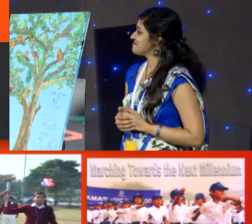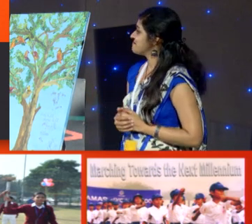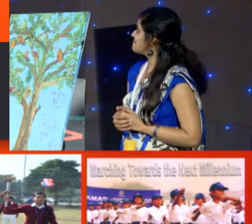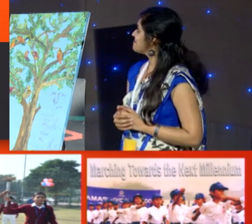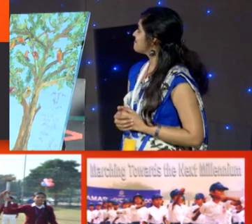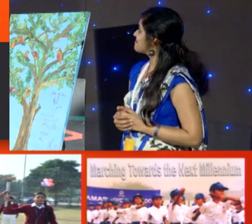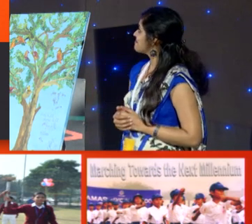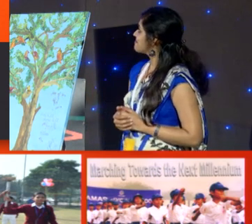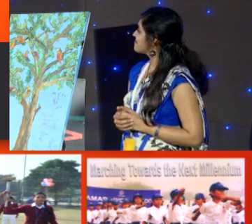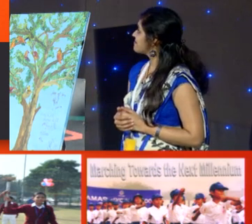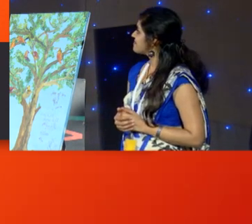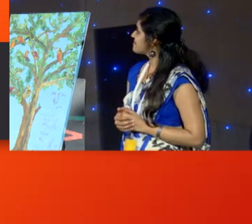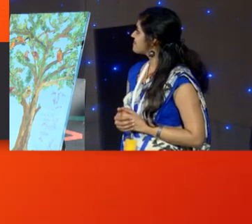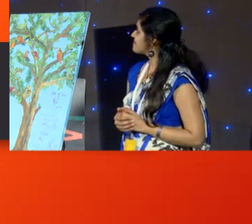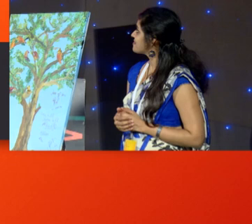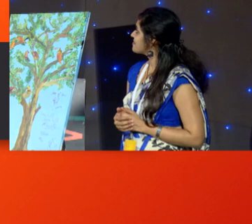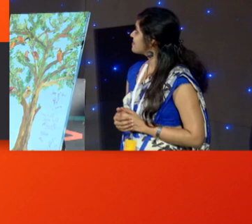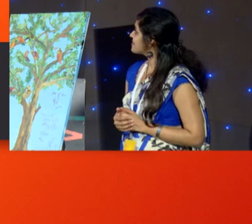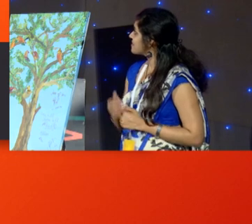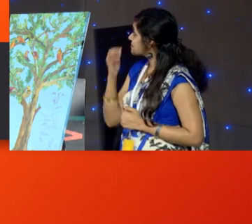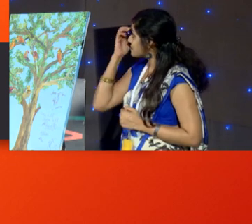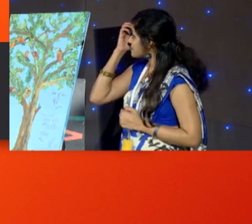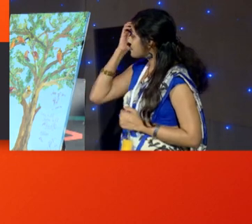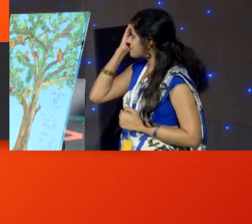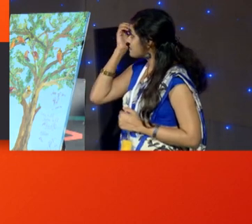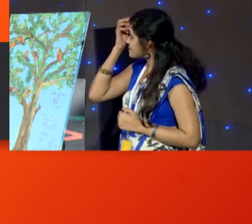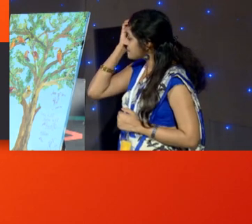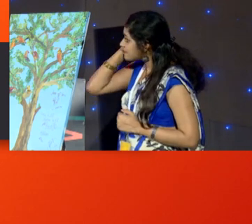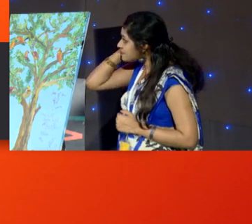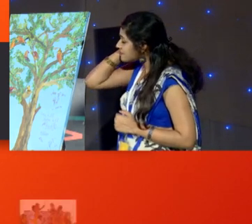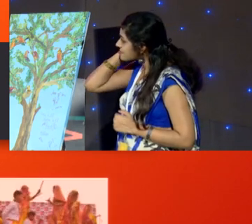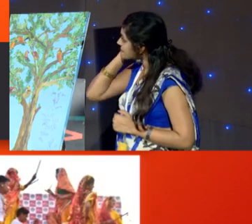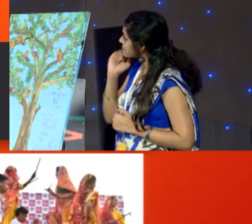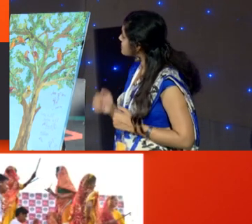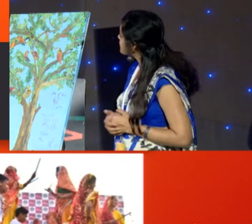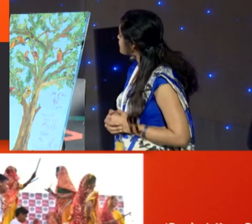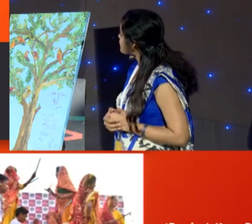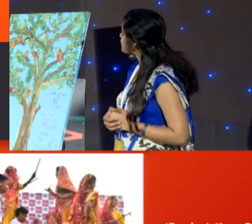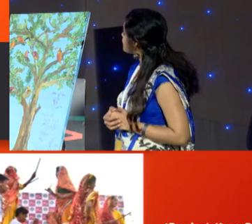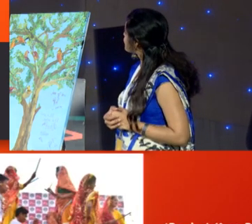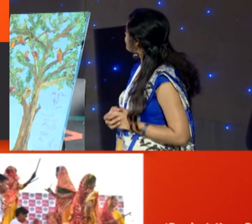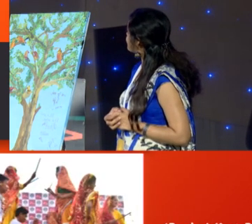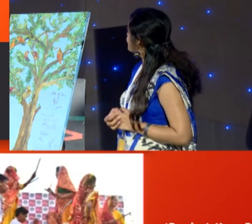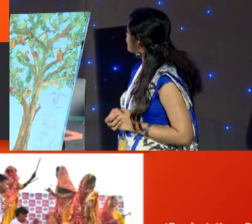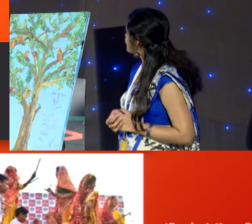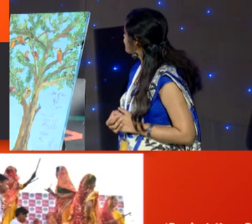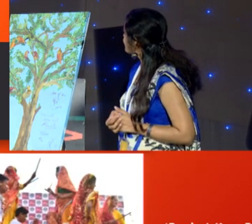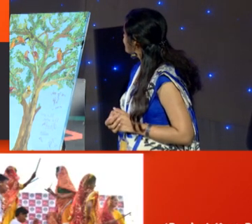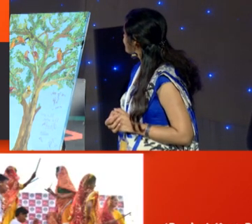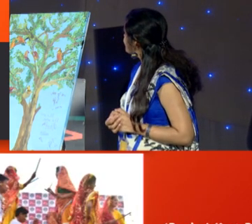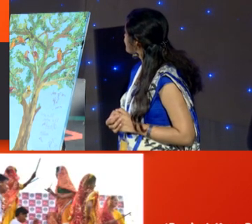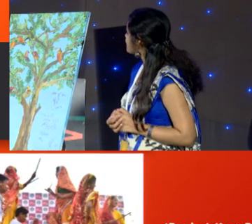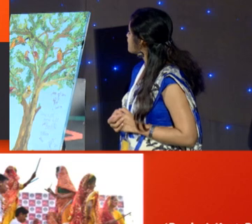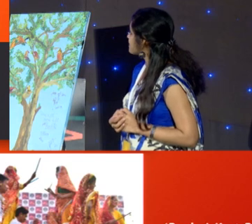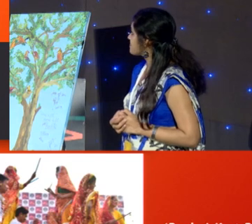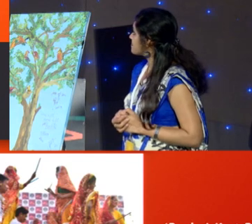organizing National Integrated Sports Meet. There is a very beautiful clip of some of the achievements of